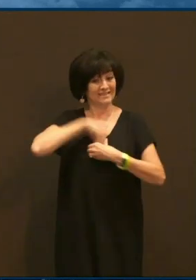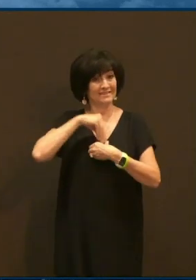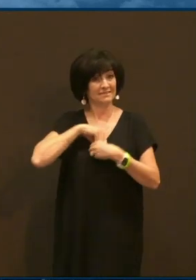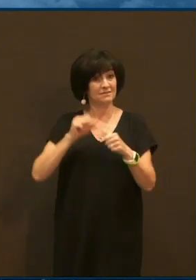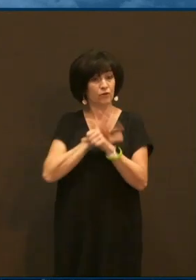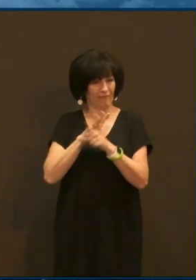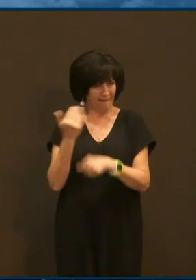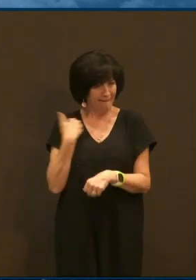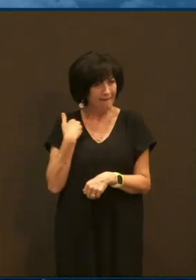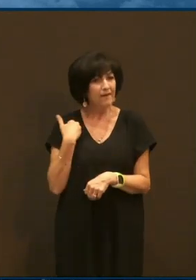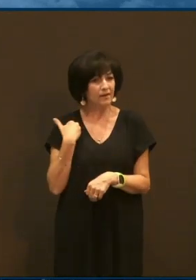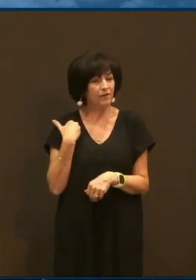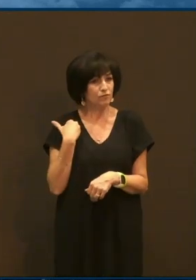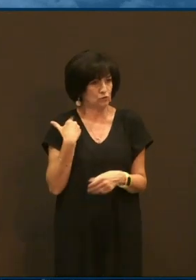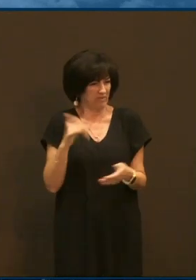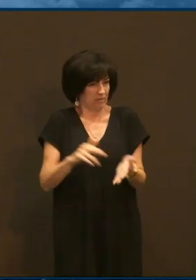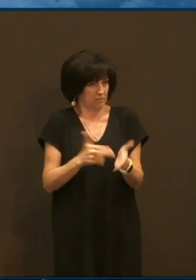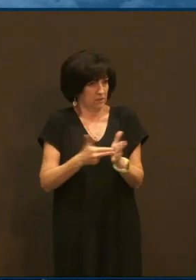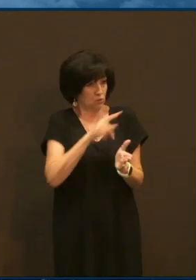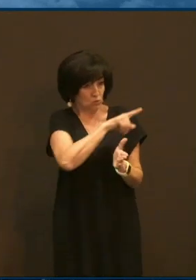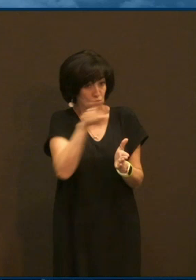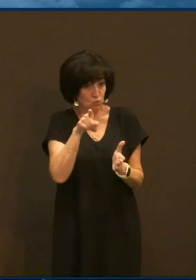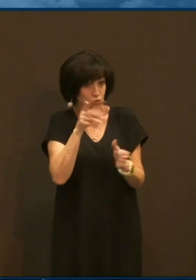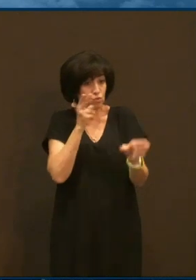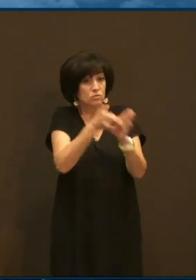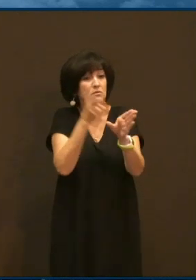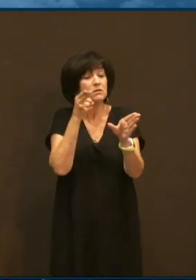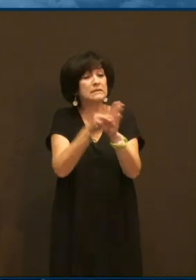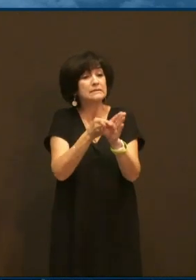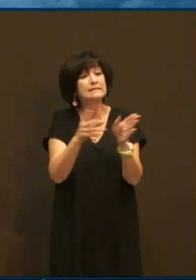activities, please go to